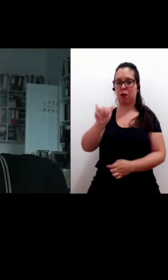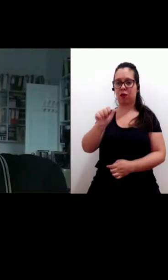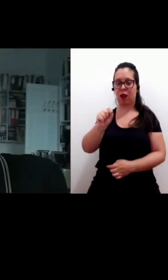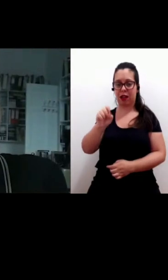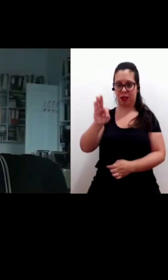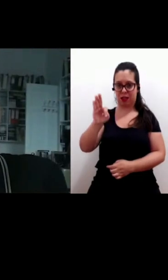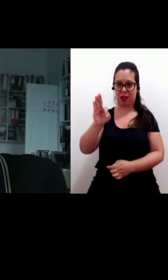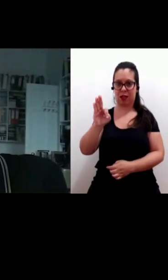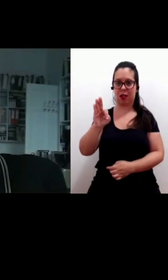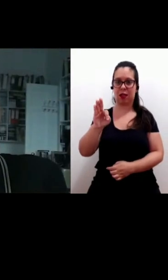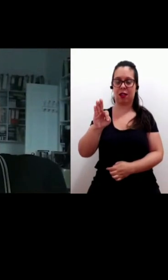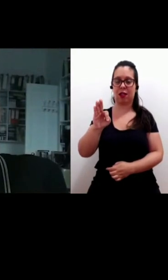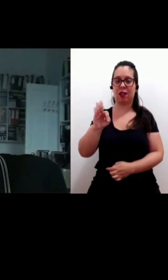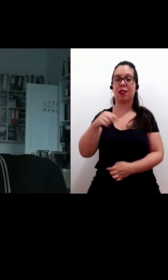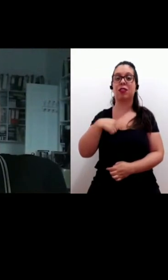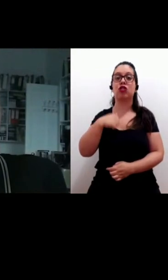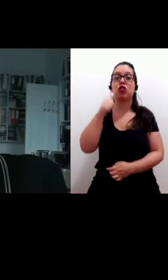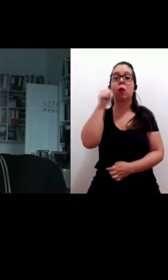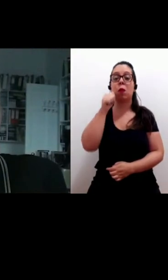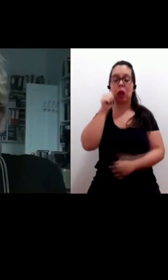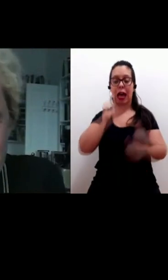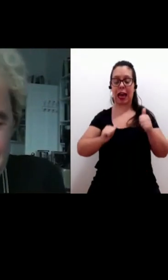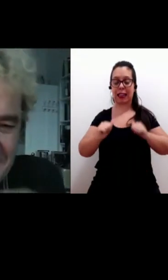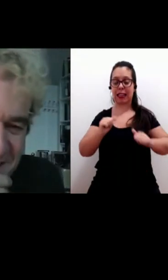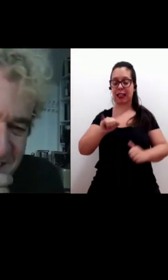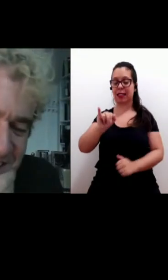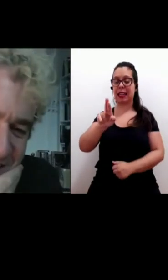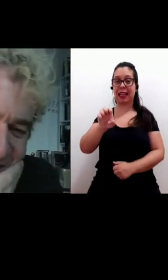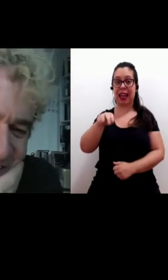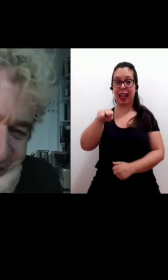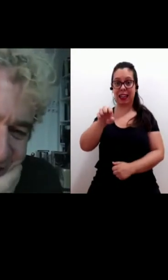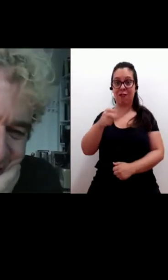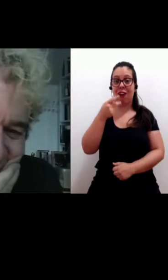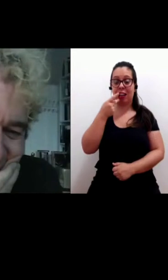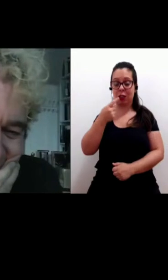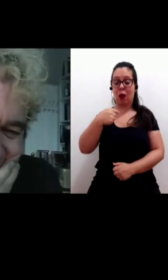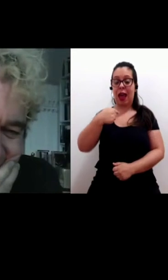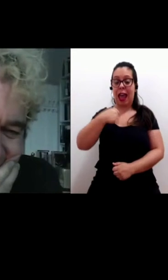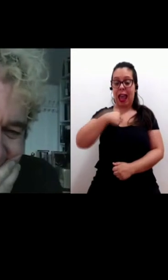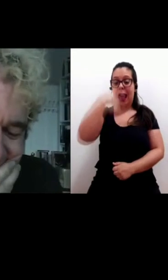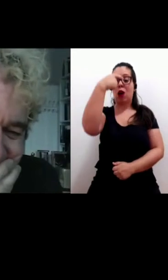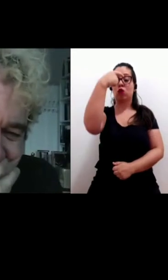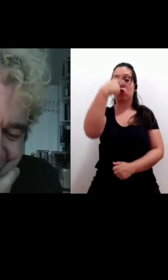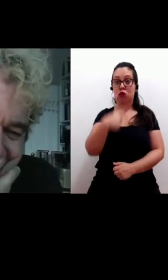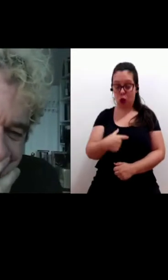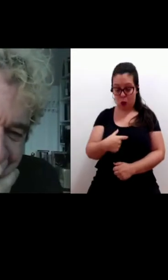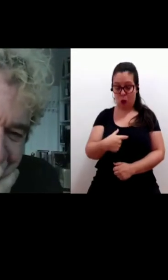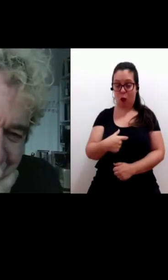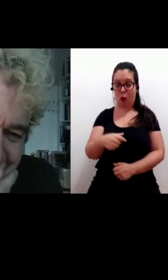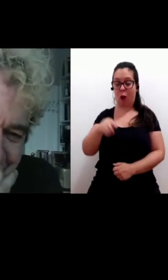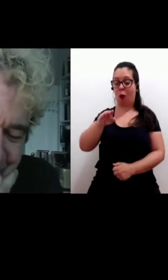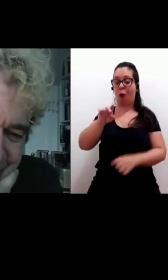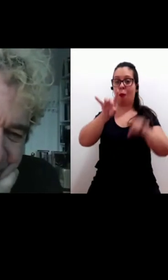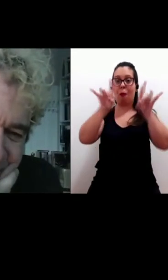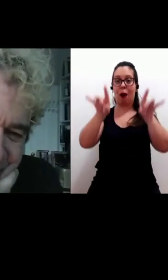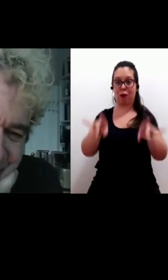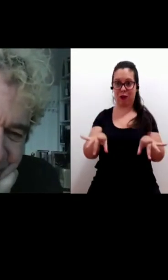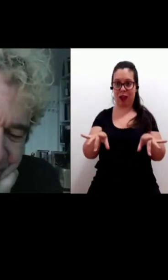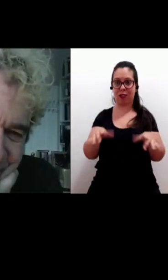am Belfast, and telling us as a story. Let's see now a touching moment from the film.